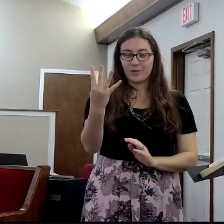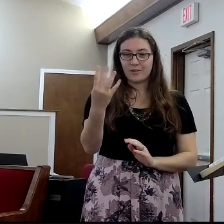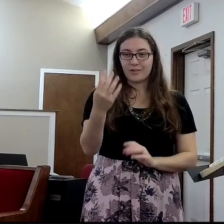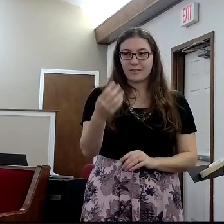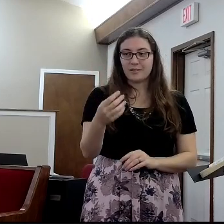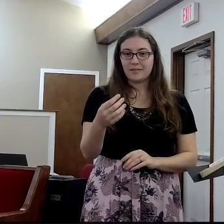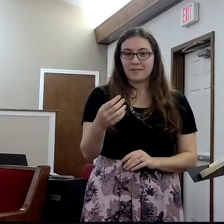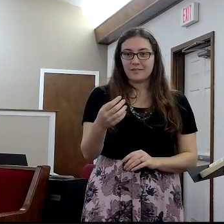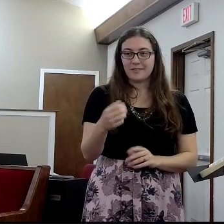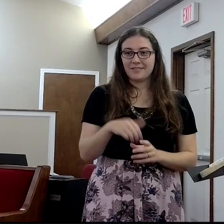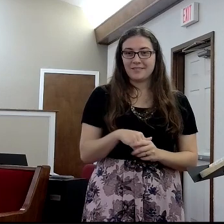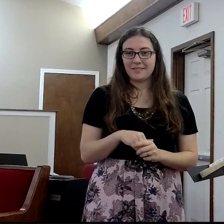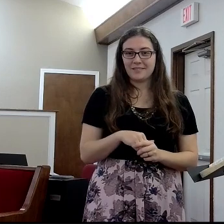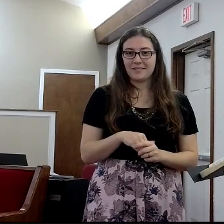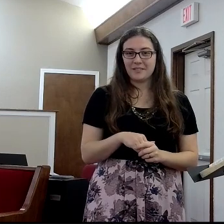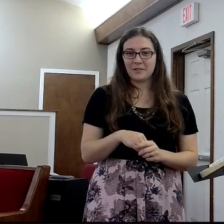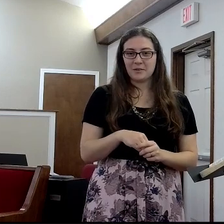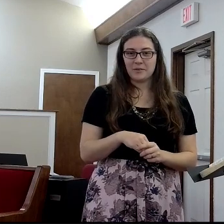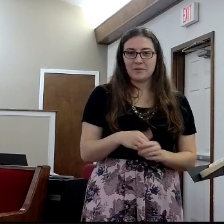little bit in Mark 4.